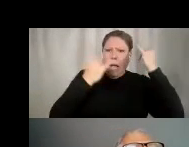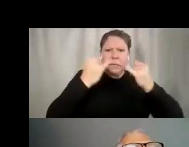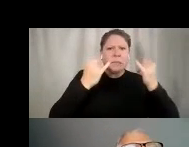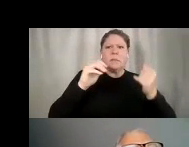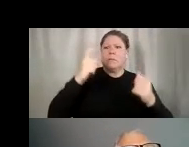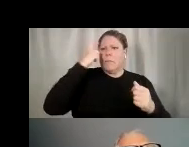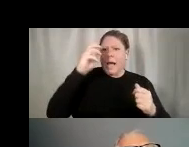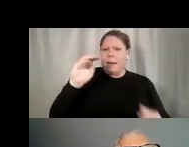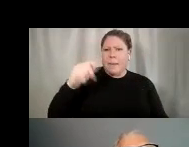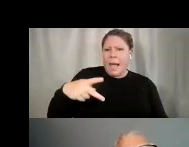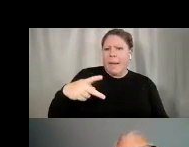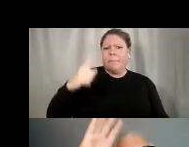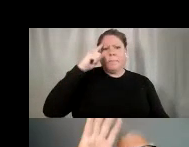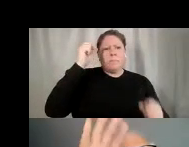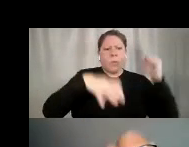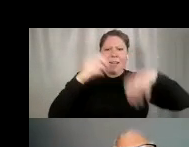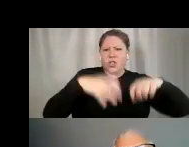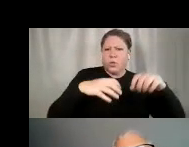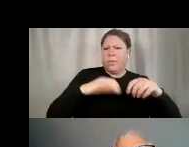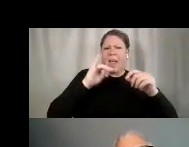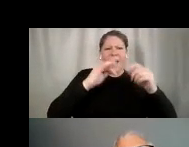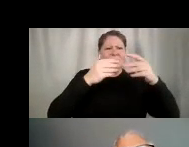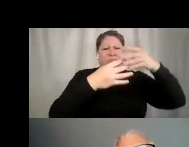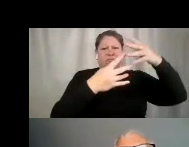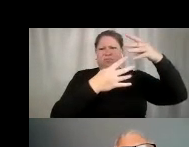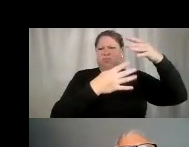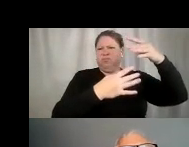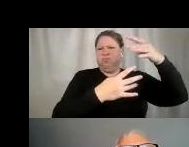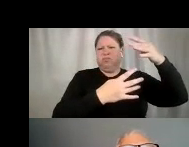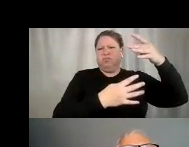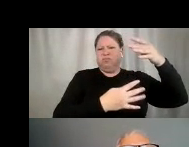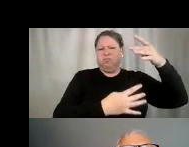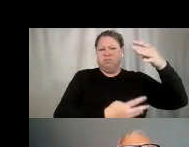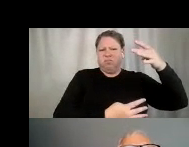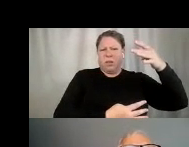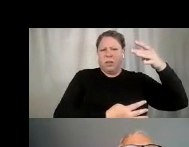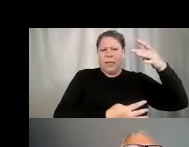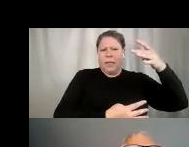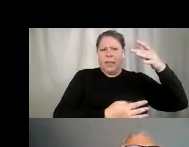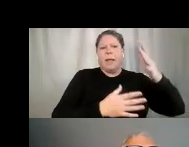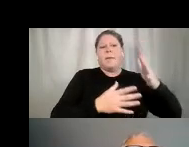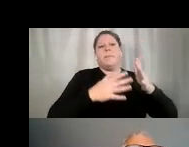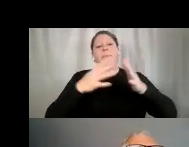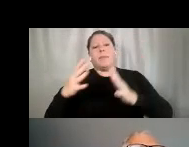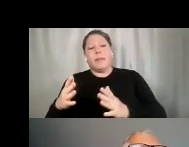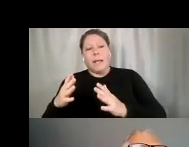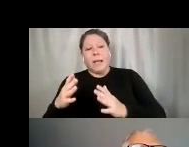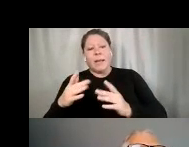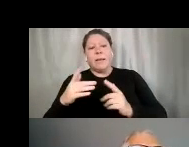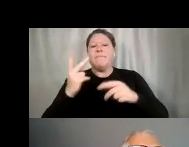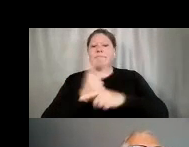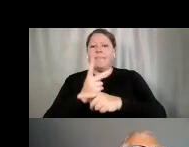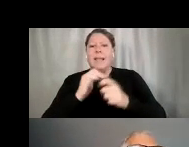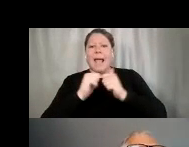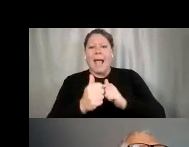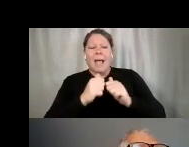is the heart of creativity. This is thinking of all sorts of different ideas and then going through and having a way to converge